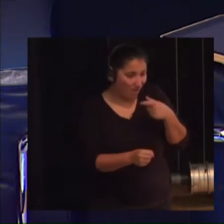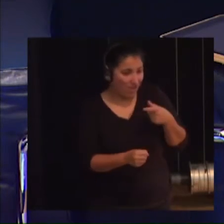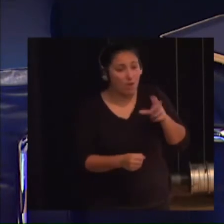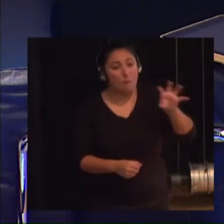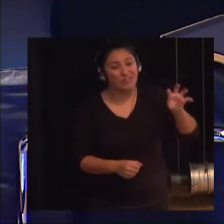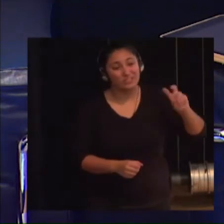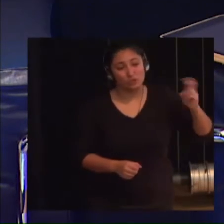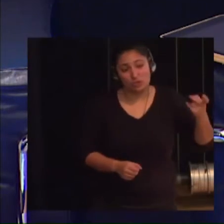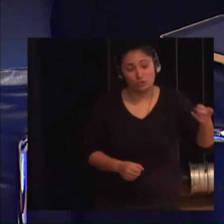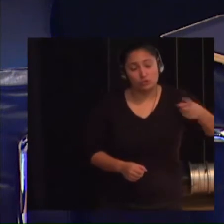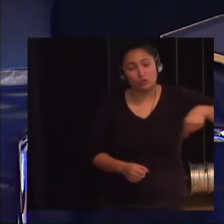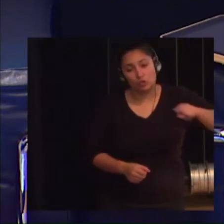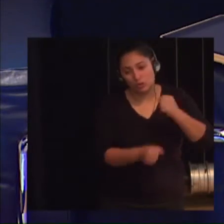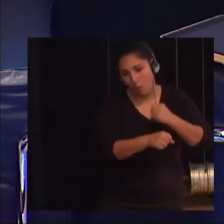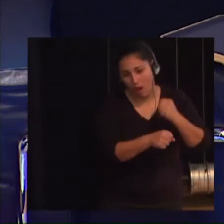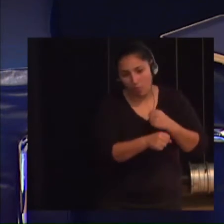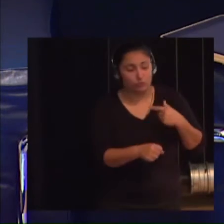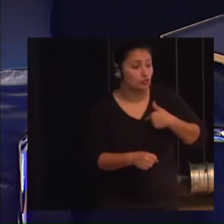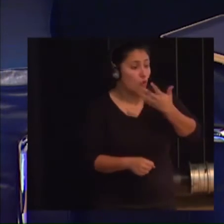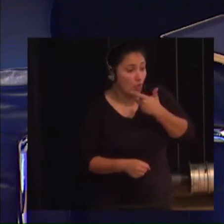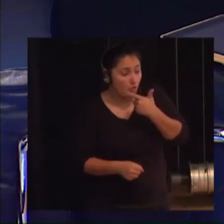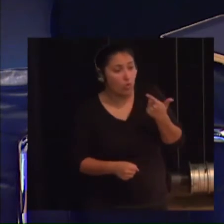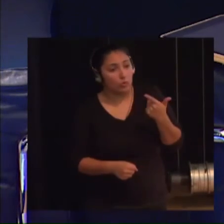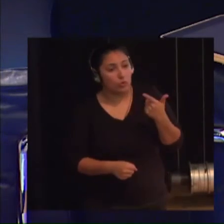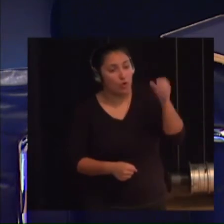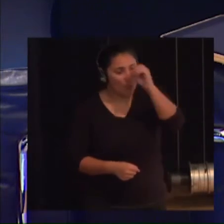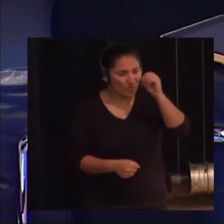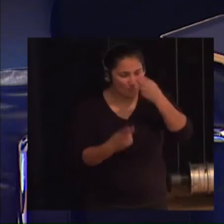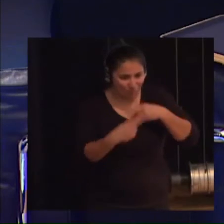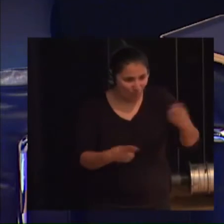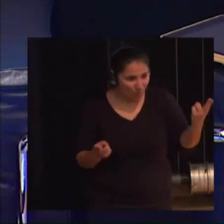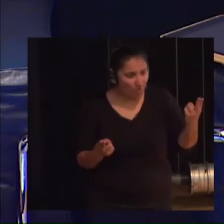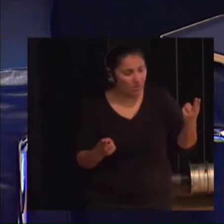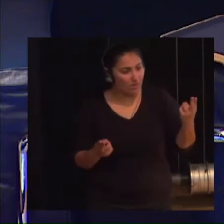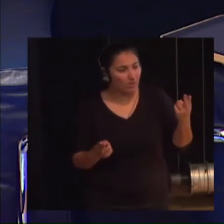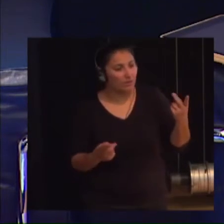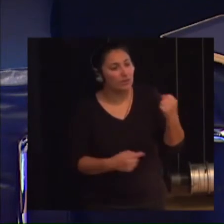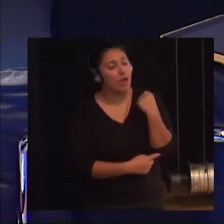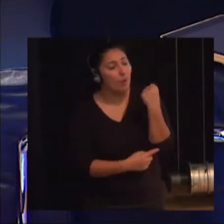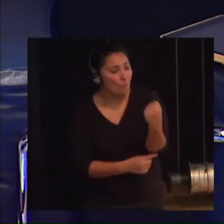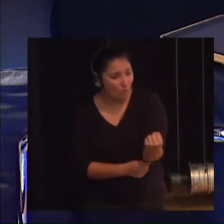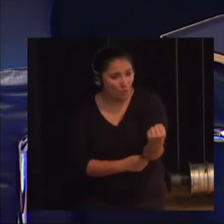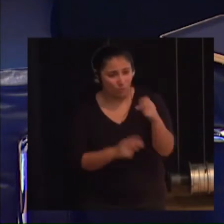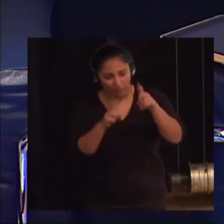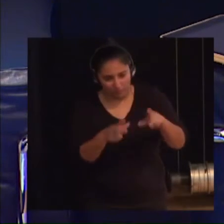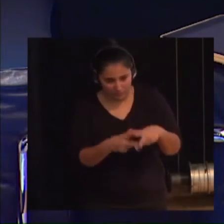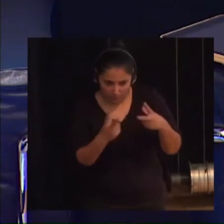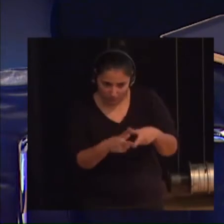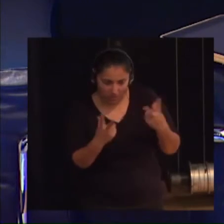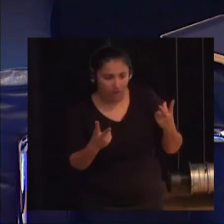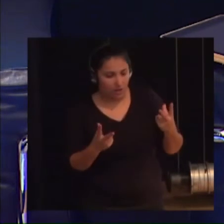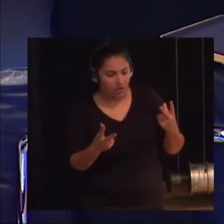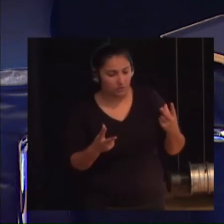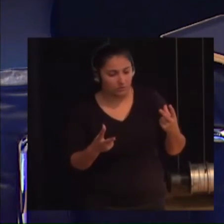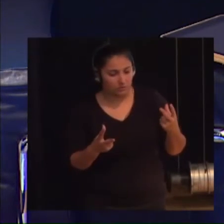know, where public opinion and support to empathy, support to social issues is in sharp decline. Right, absolutely.